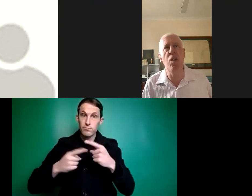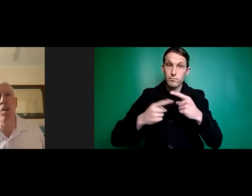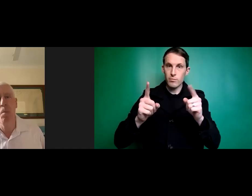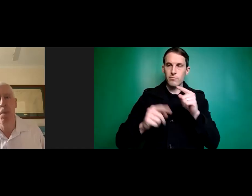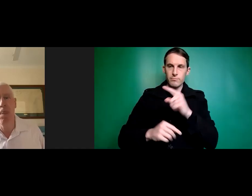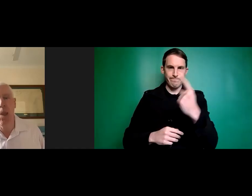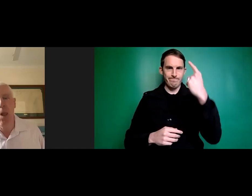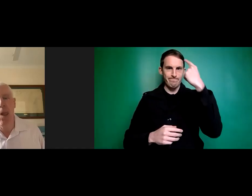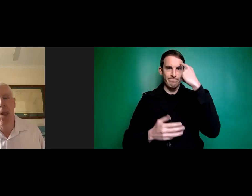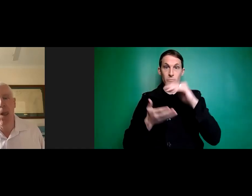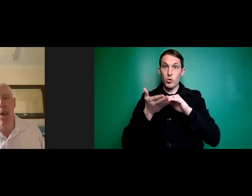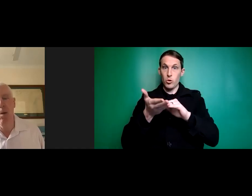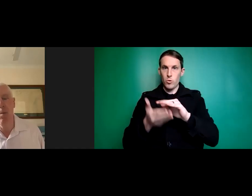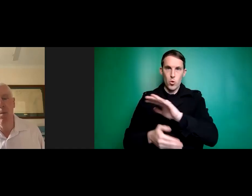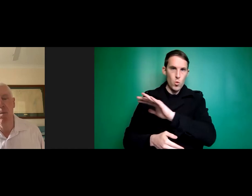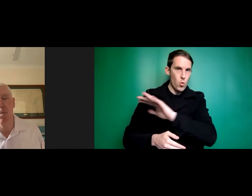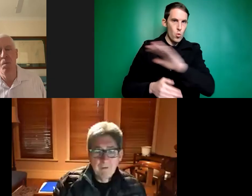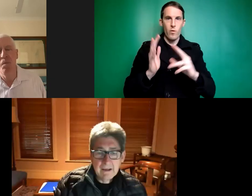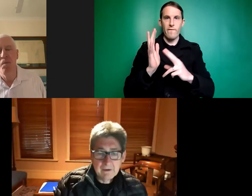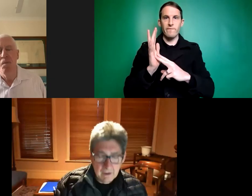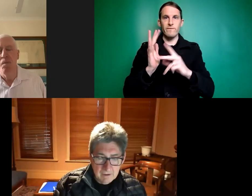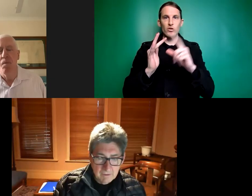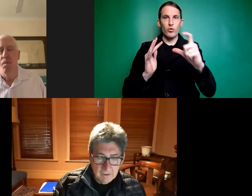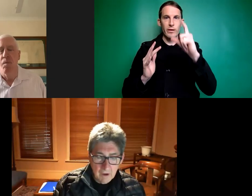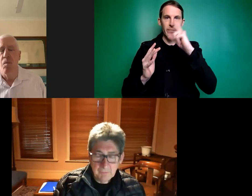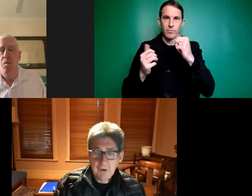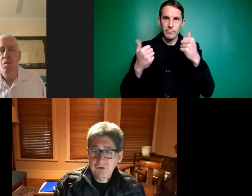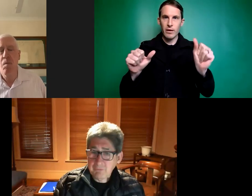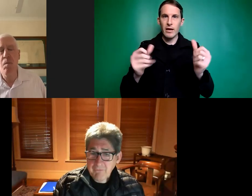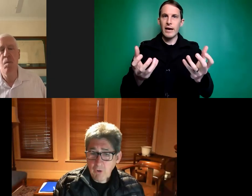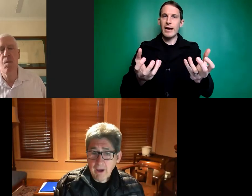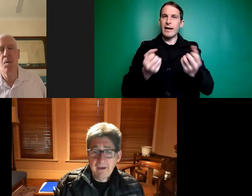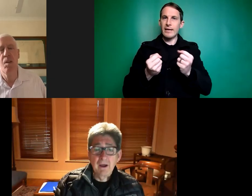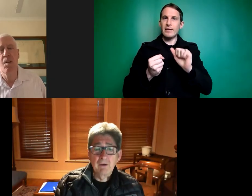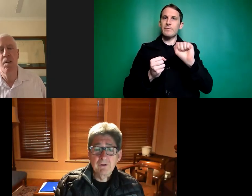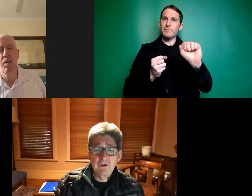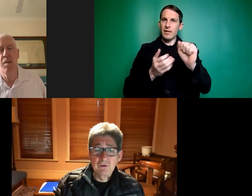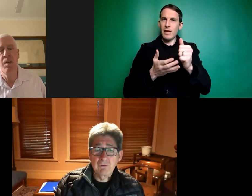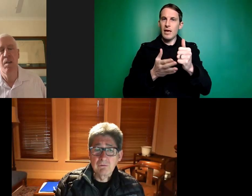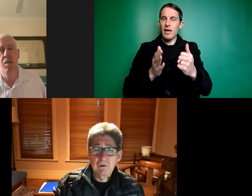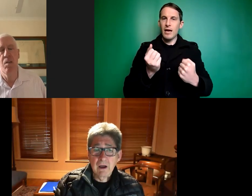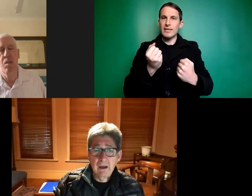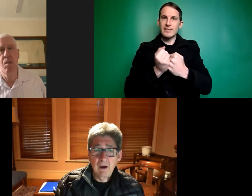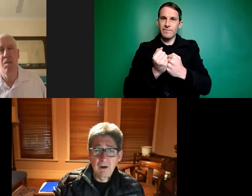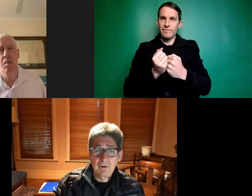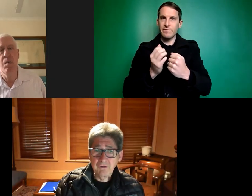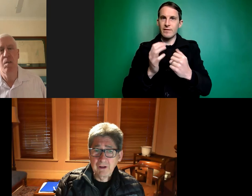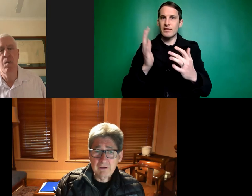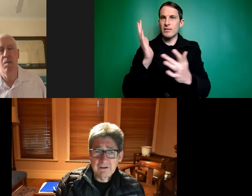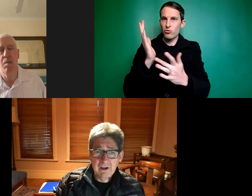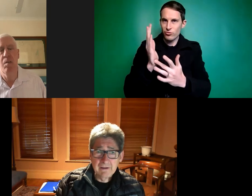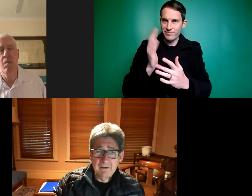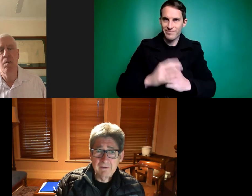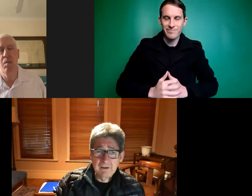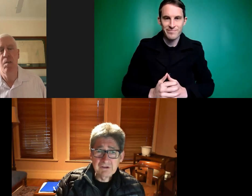technology. Well, thank you, Graeme, for that. And I suppose just before I hand over to you, I'd also